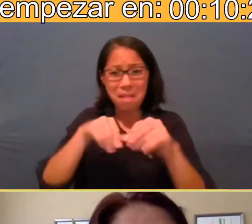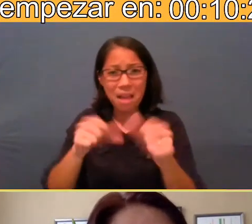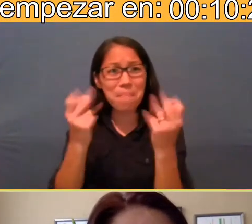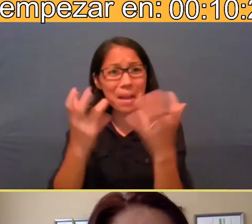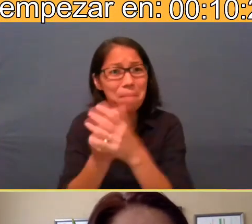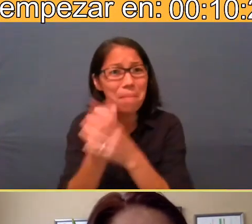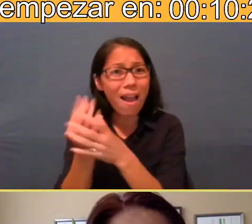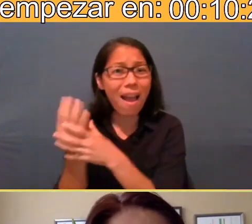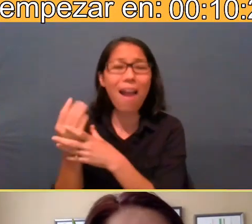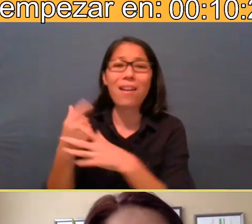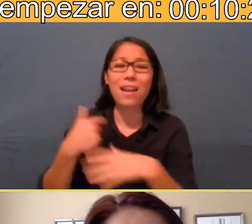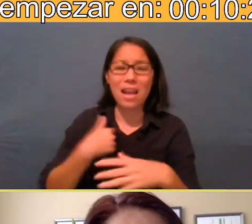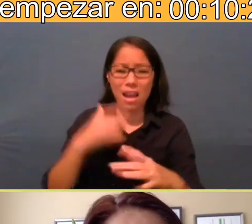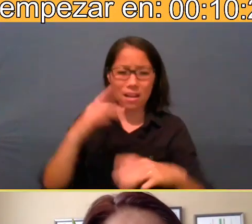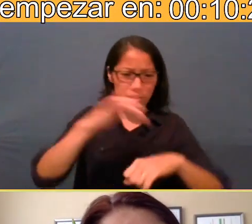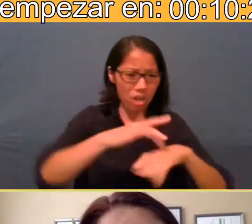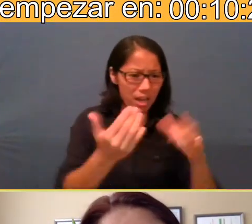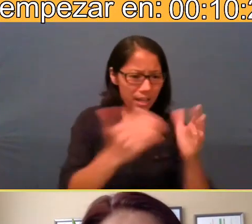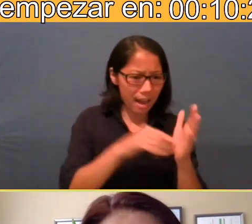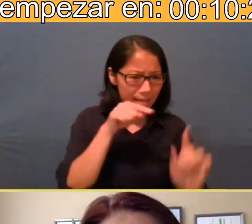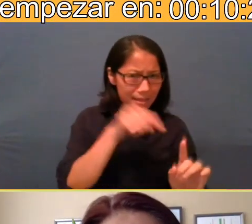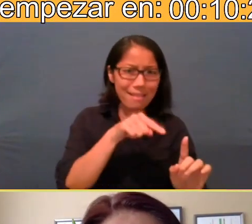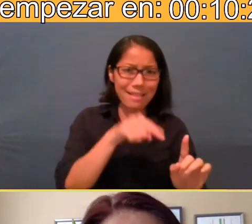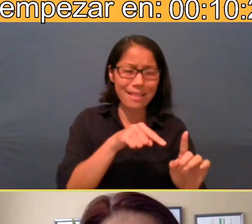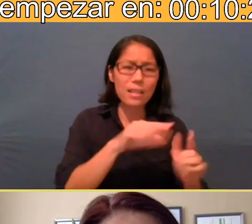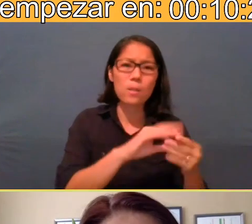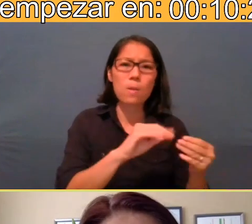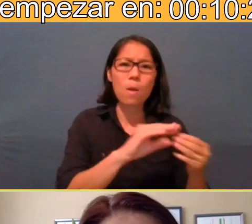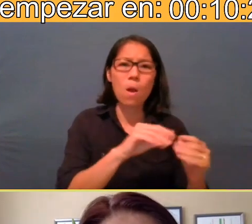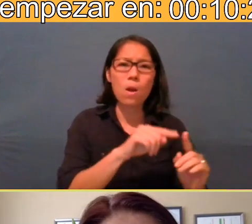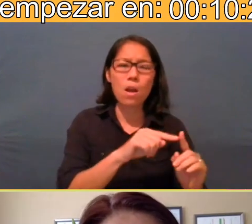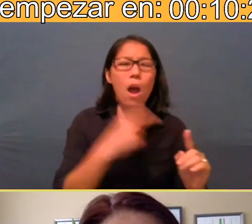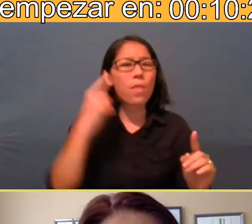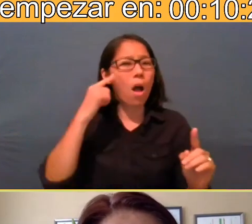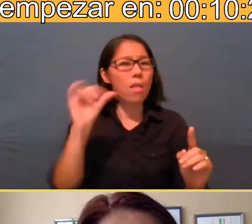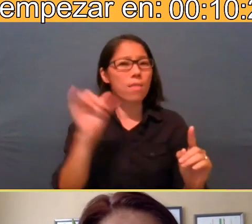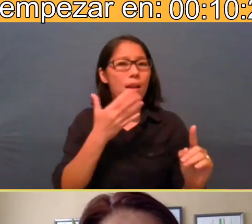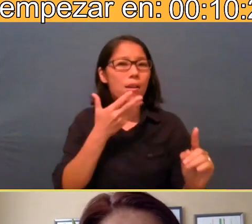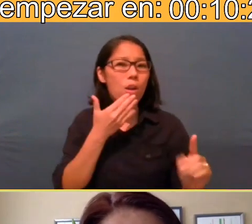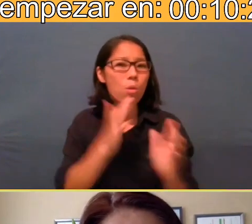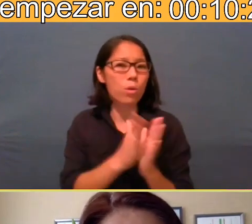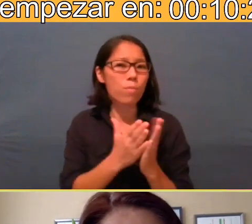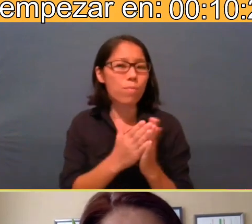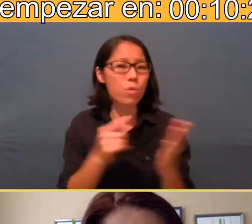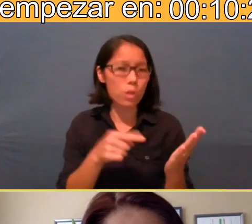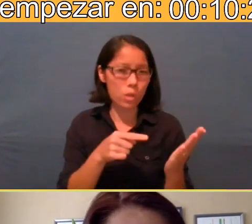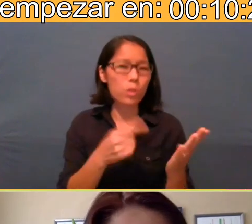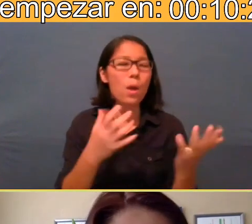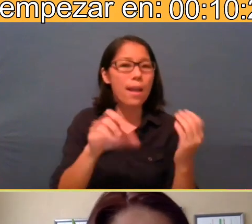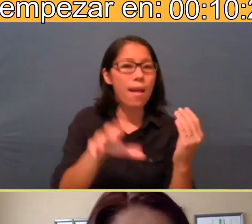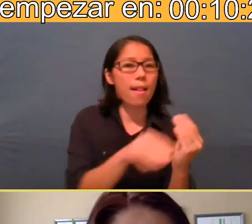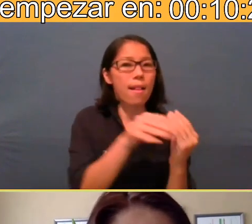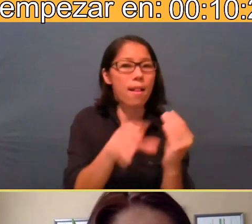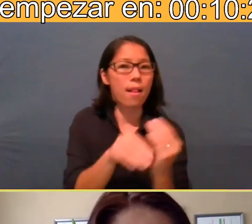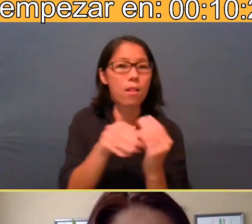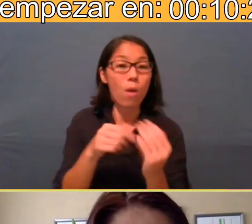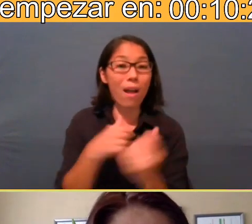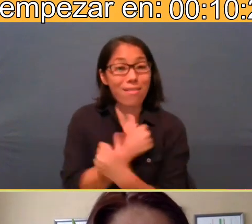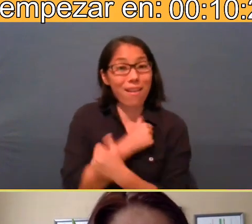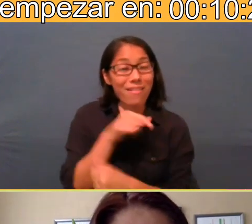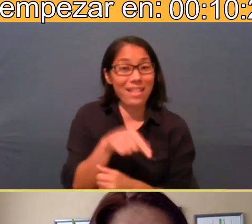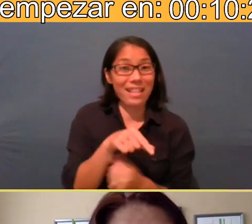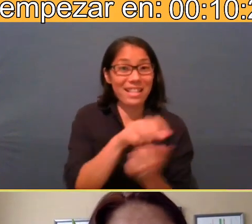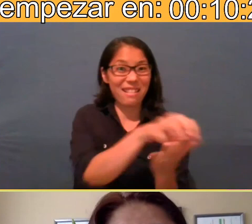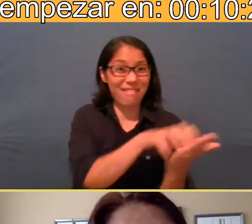revisited this piece and started to think about it as a coloring book initially. And so what I love about this text is that it's 4 pages of